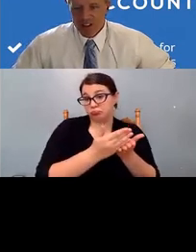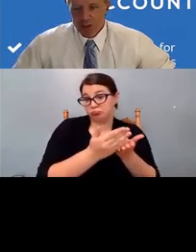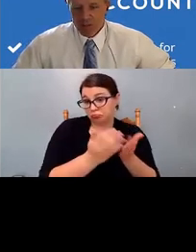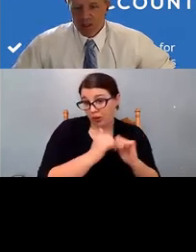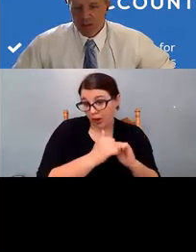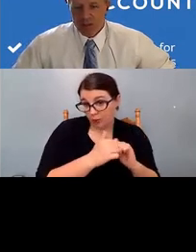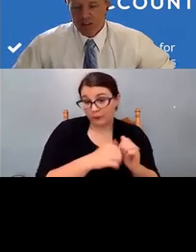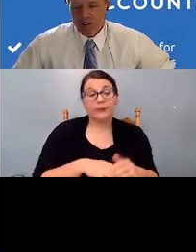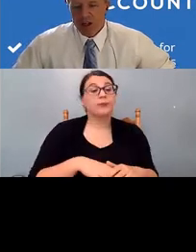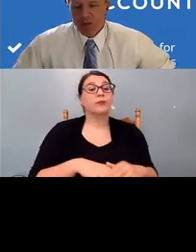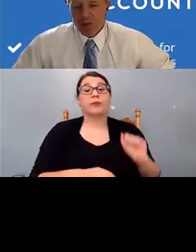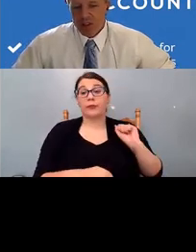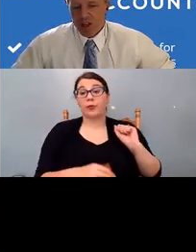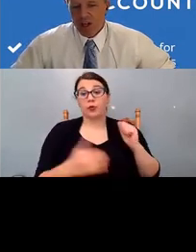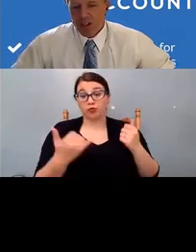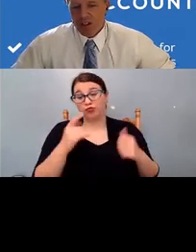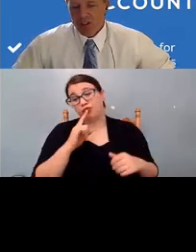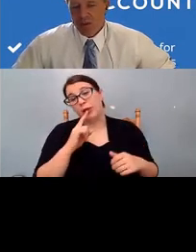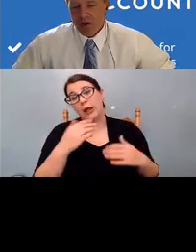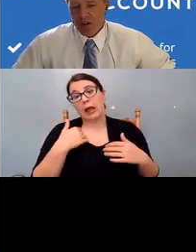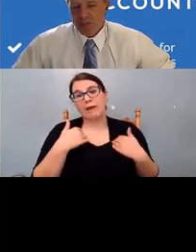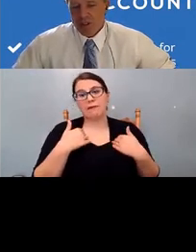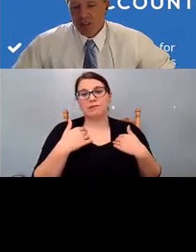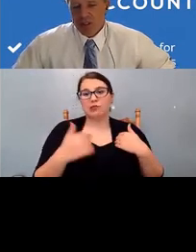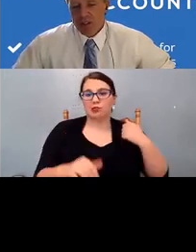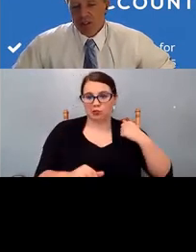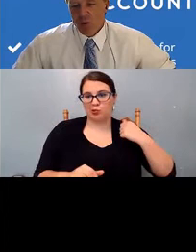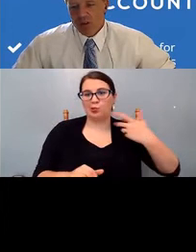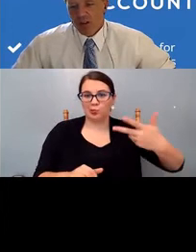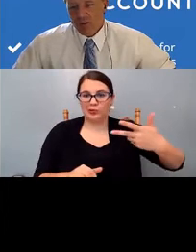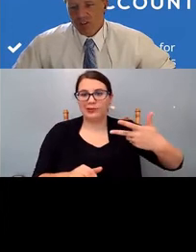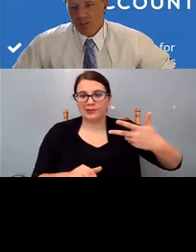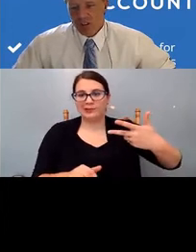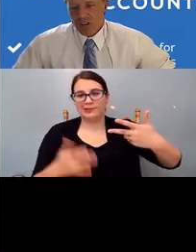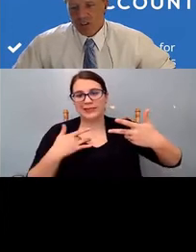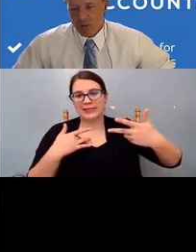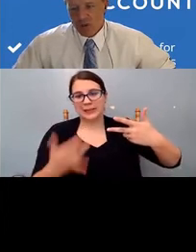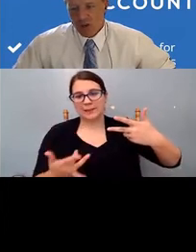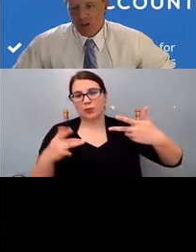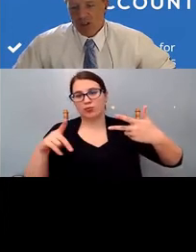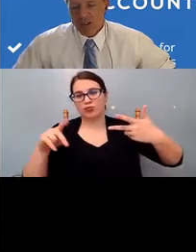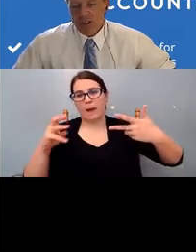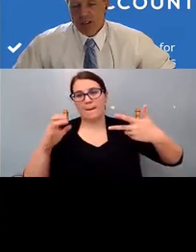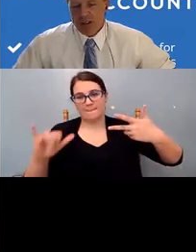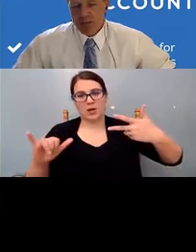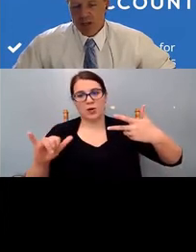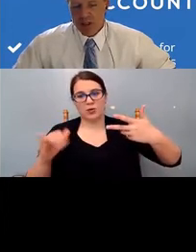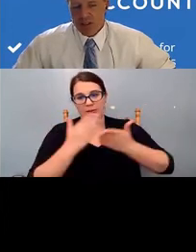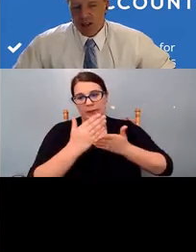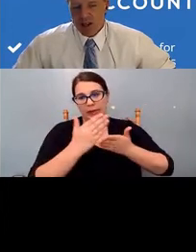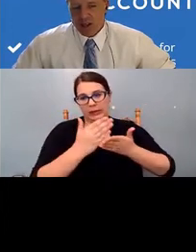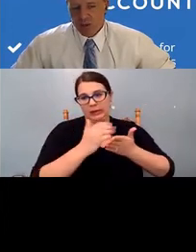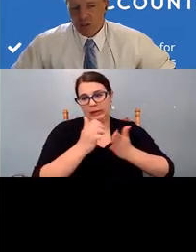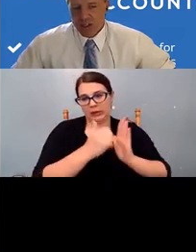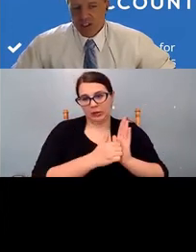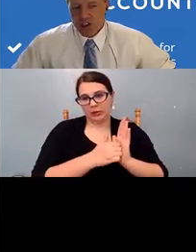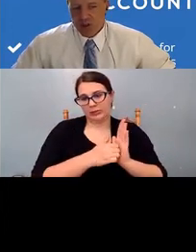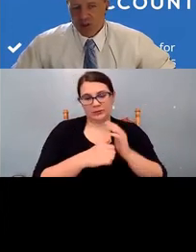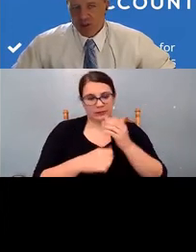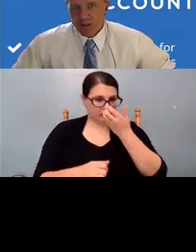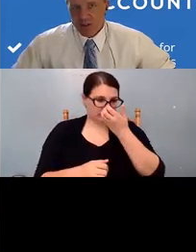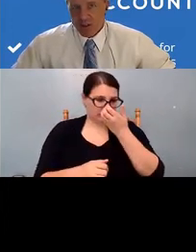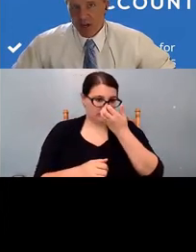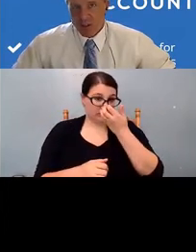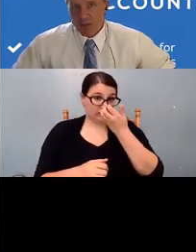primarily three spending methods. I'm going to talk to you about them with an emphasis on the stable card, but I will talk to